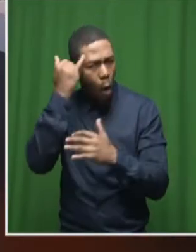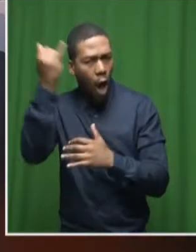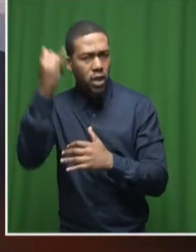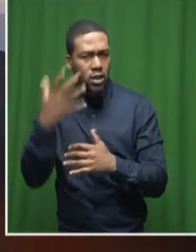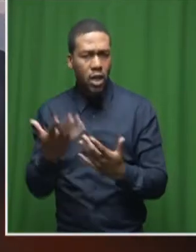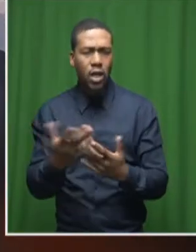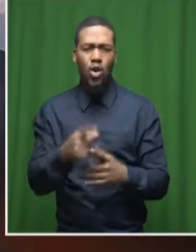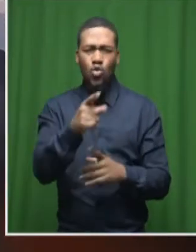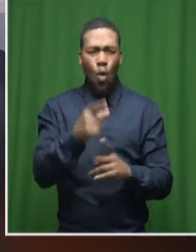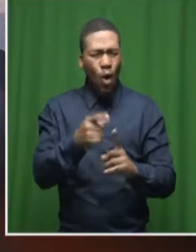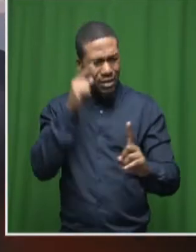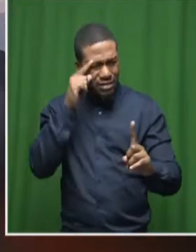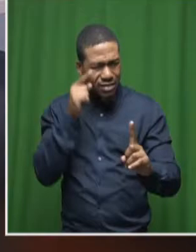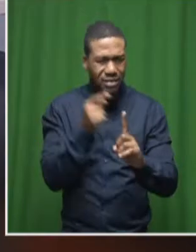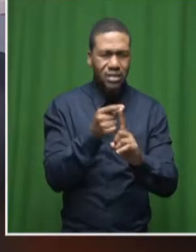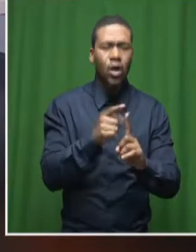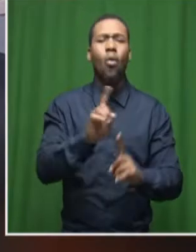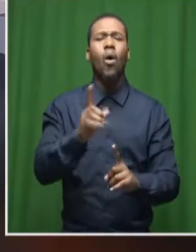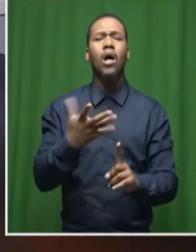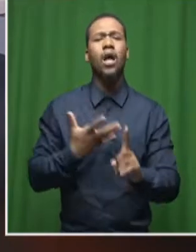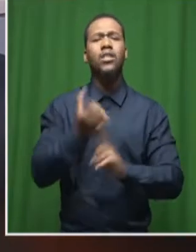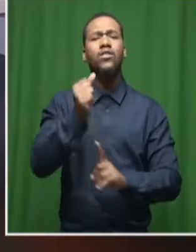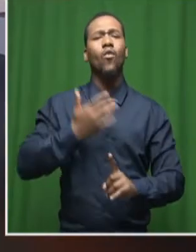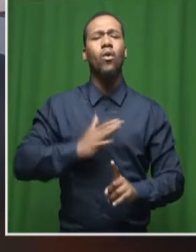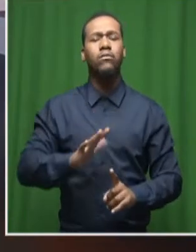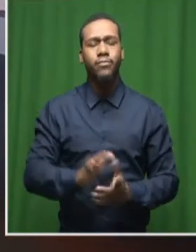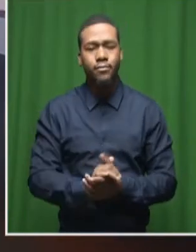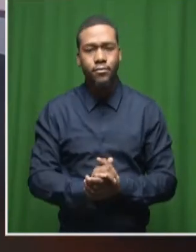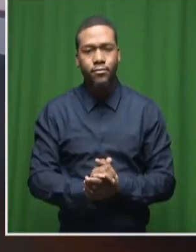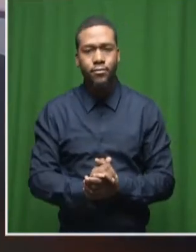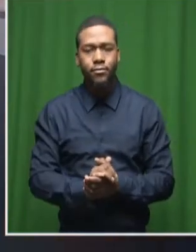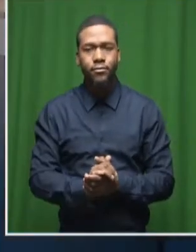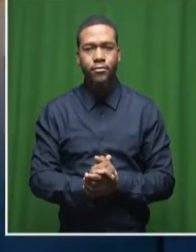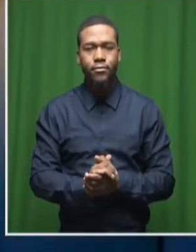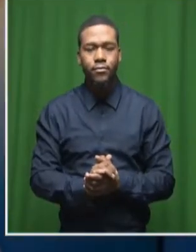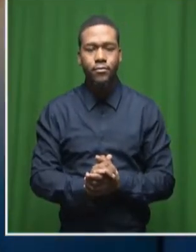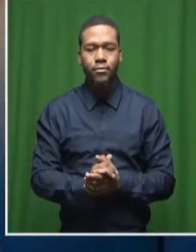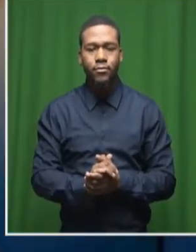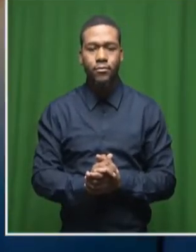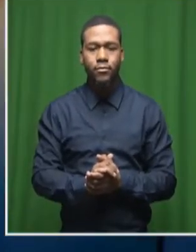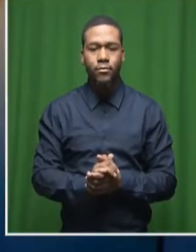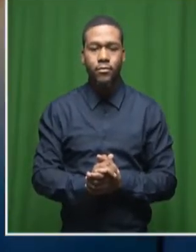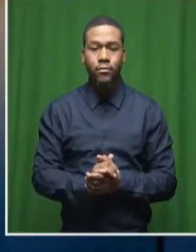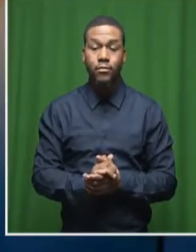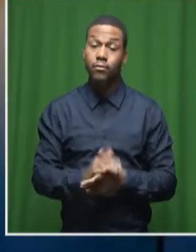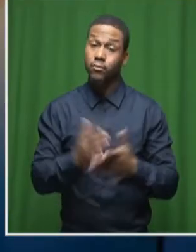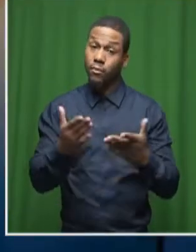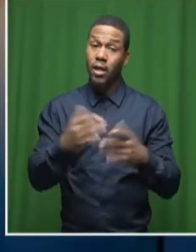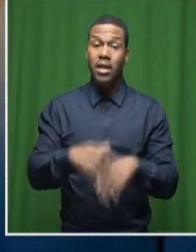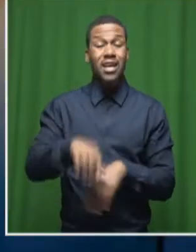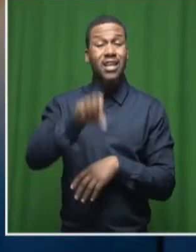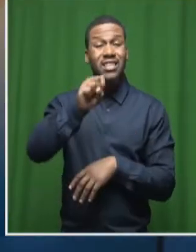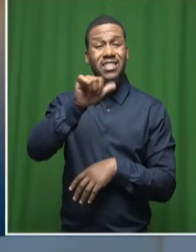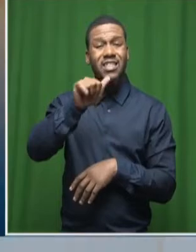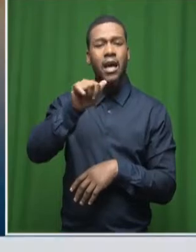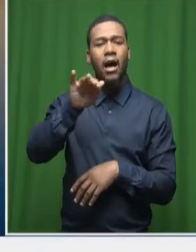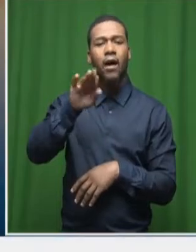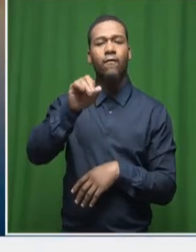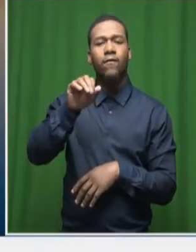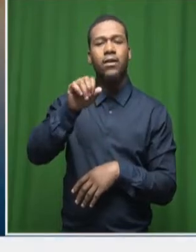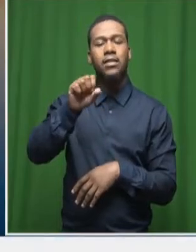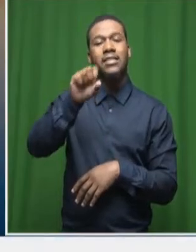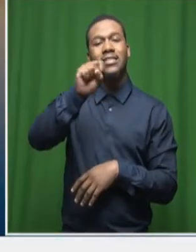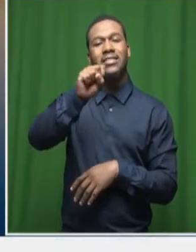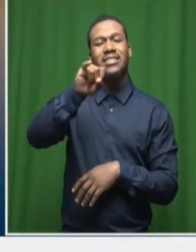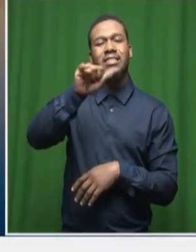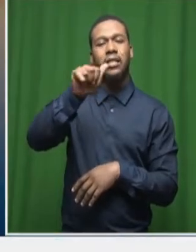And where is it now in terms of its implementation? Awesome. Yeah, so Syafunda initially was created with one